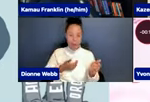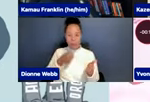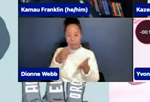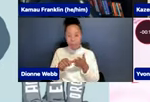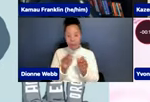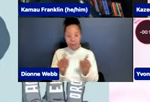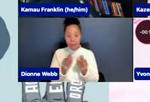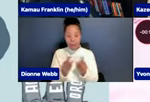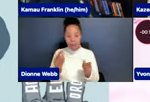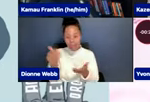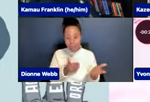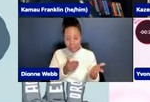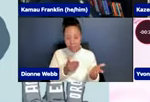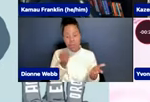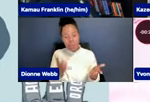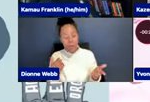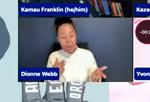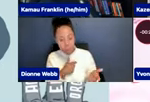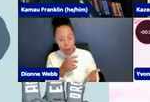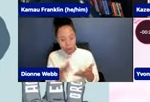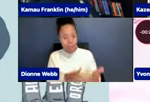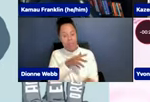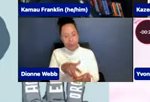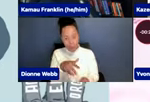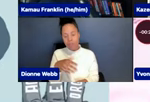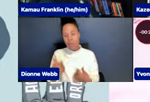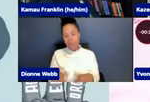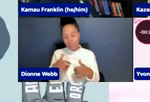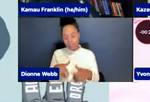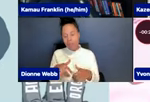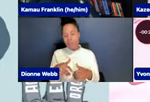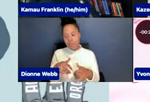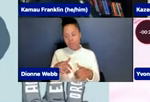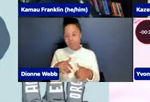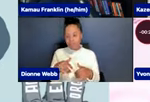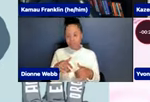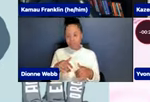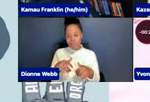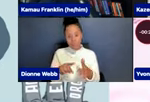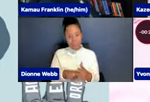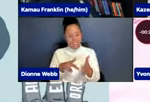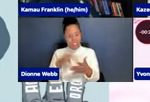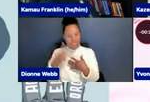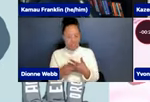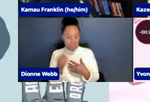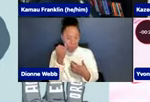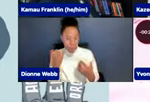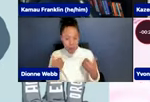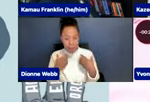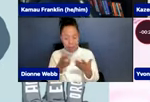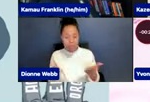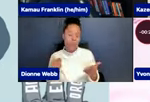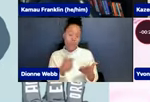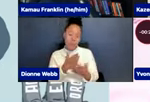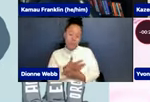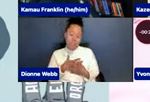a very grassroots initiative. So if you have the resources, we really do appreciate your support. So